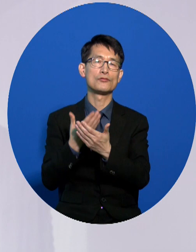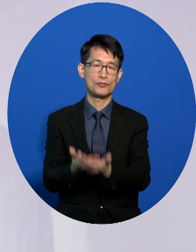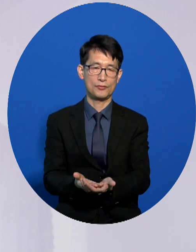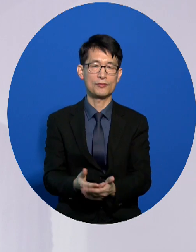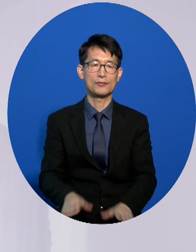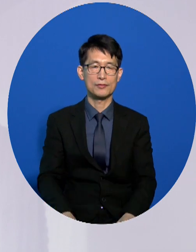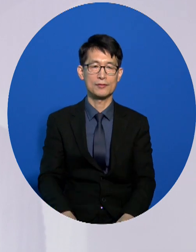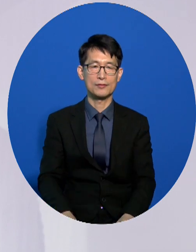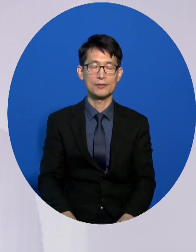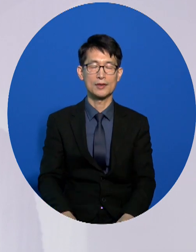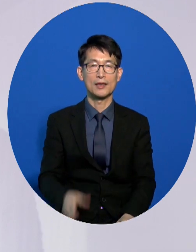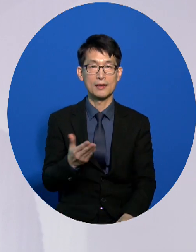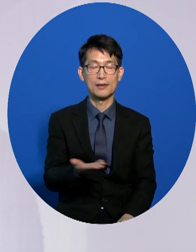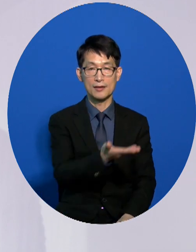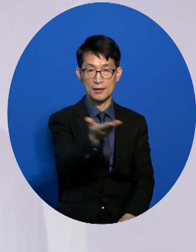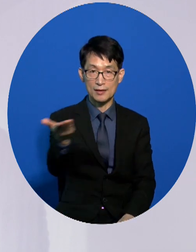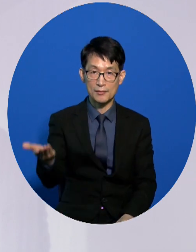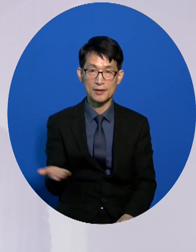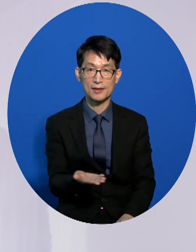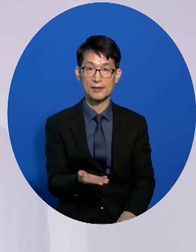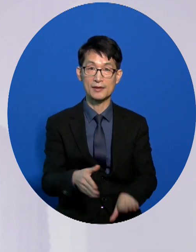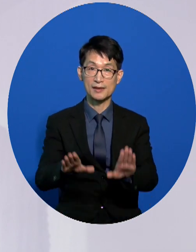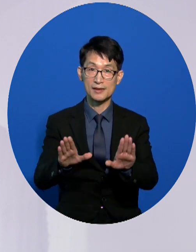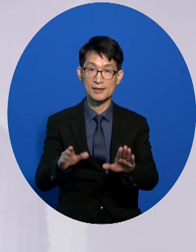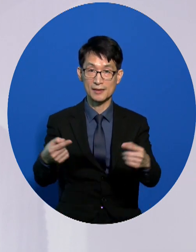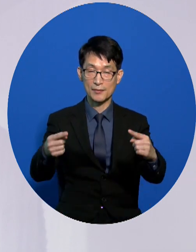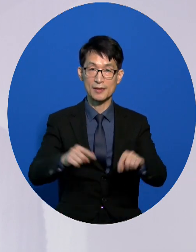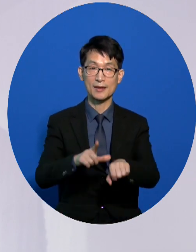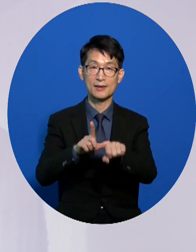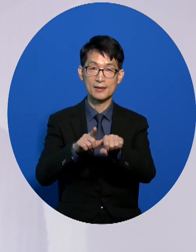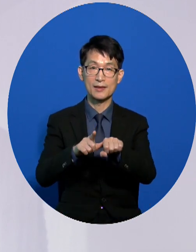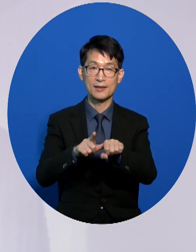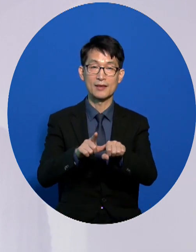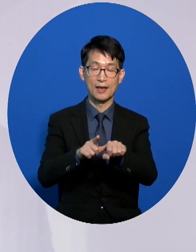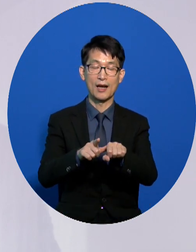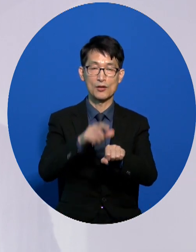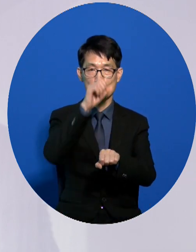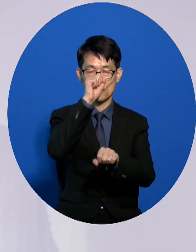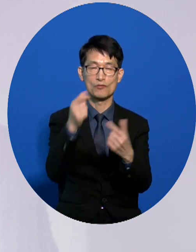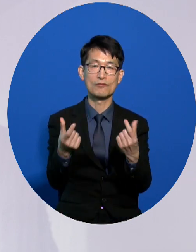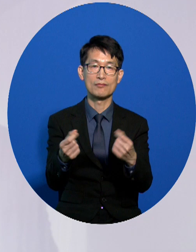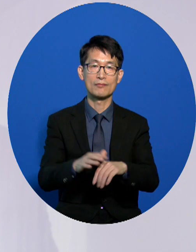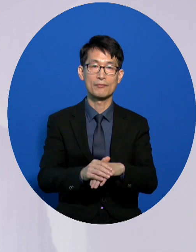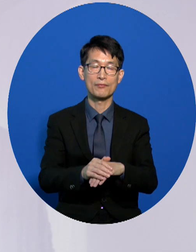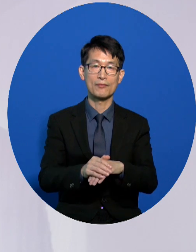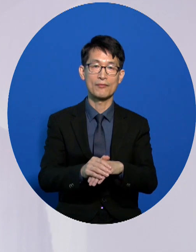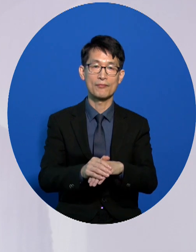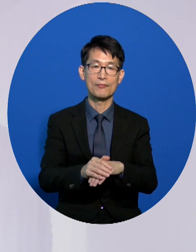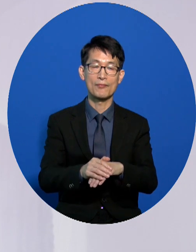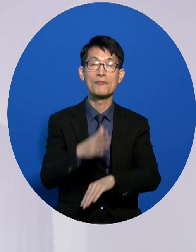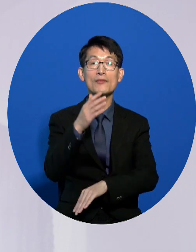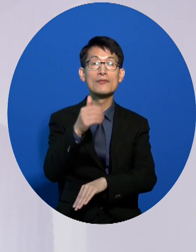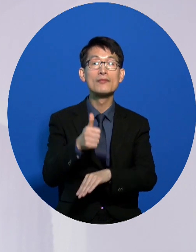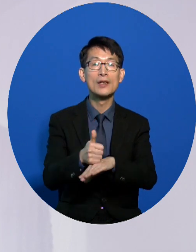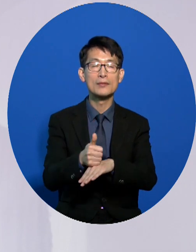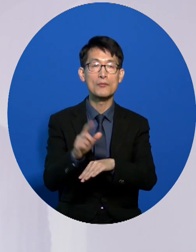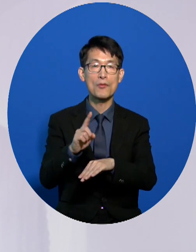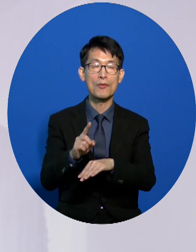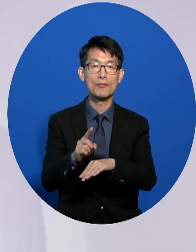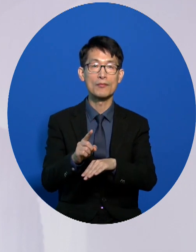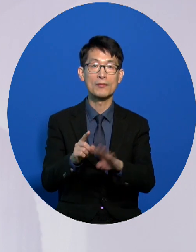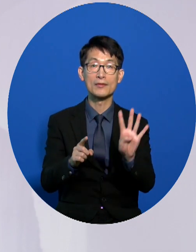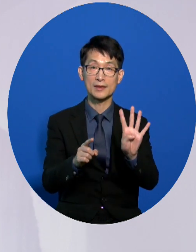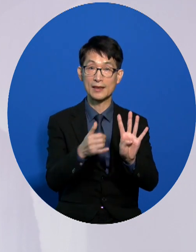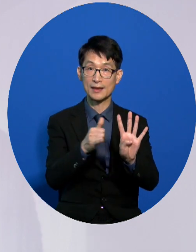in generally. I think we need this kinds of attitude and stance in the future as